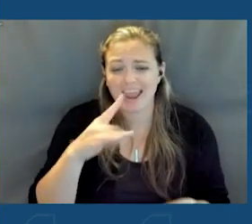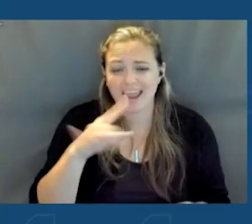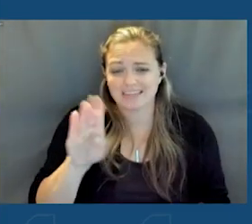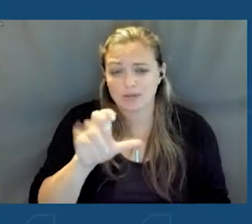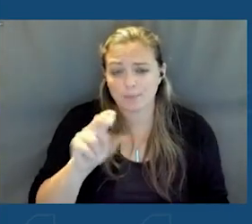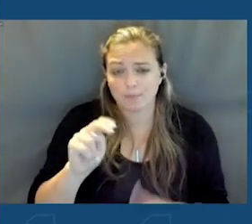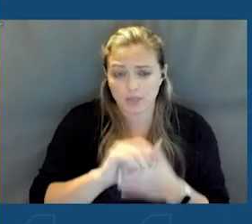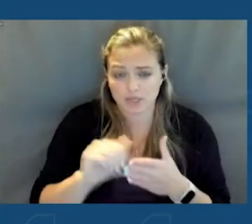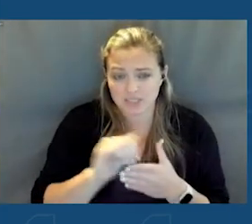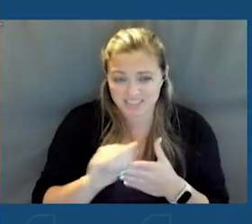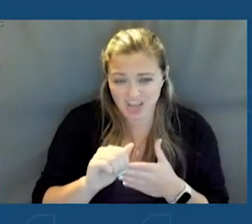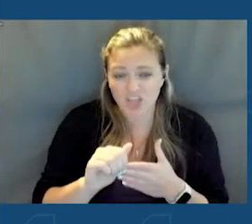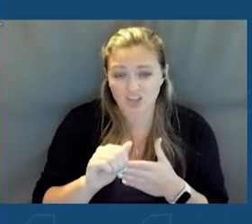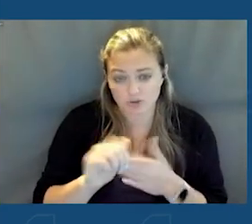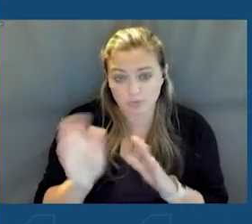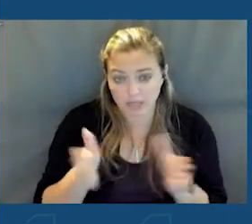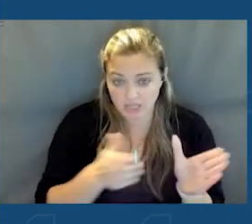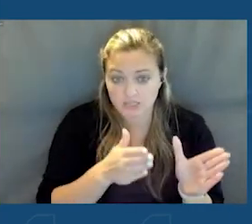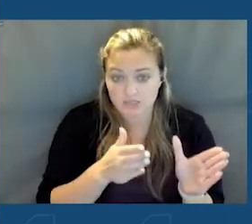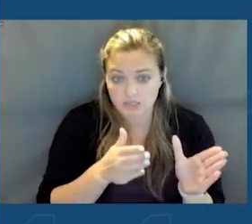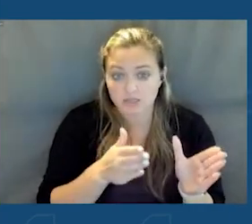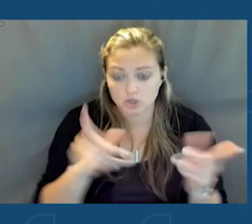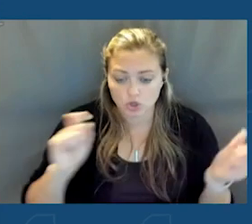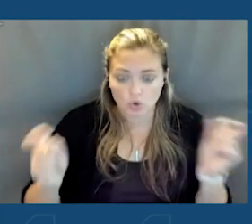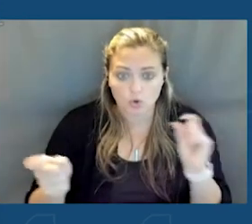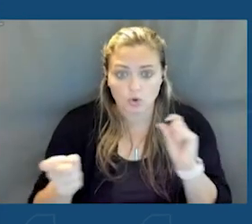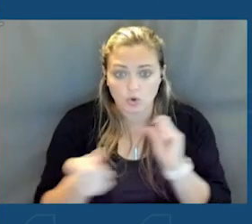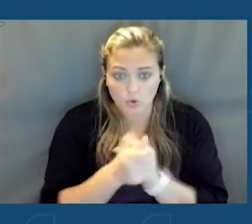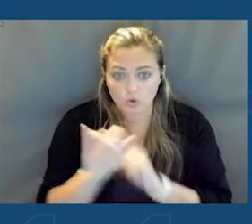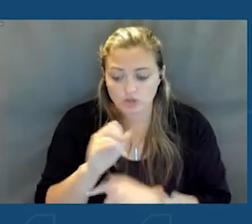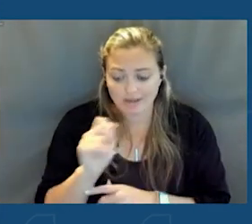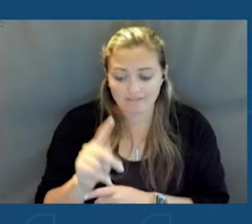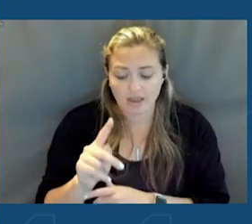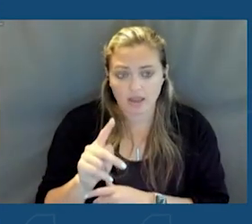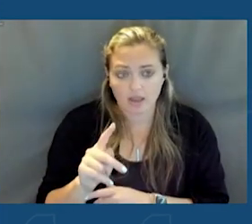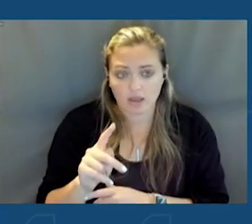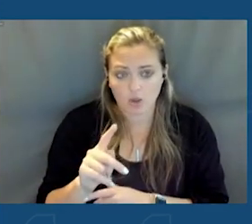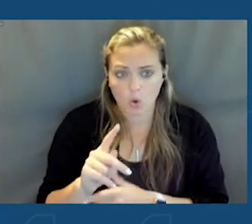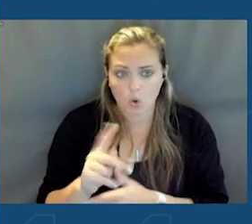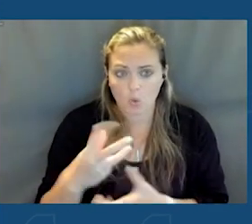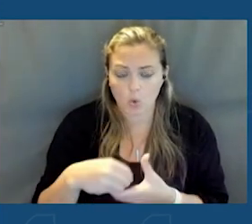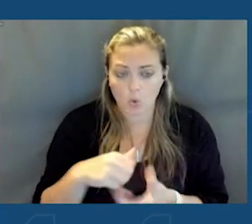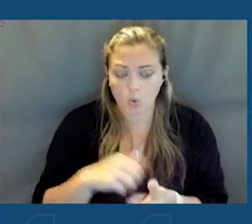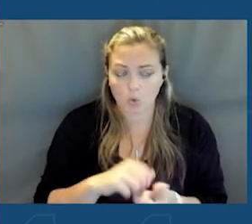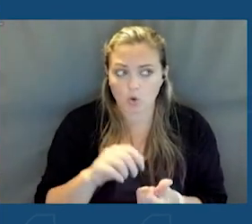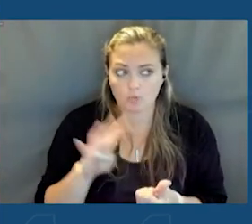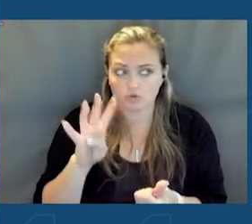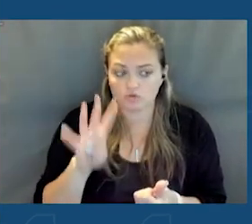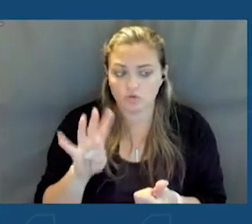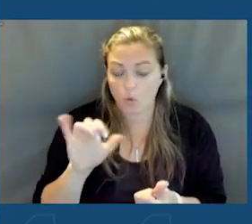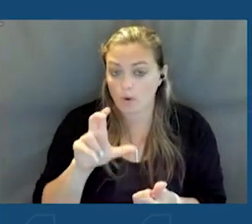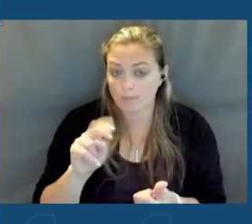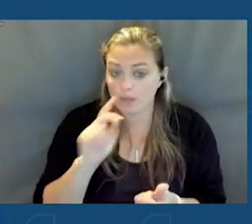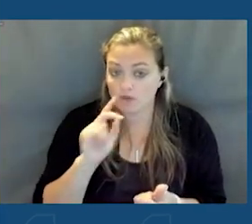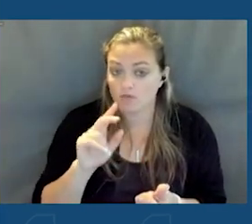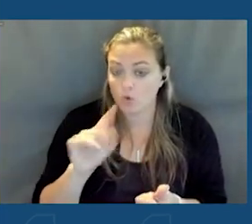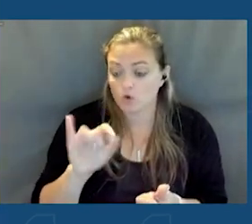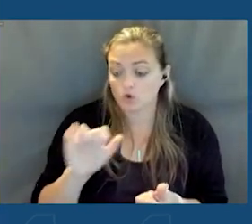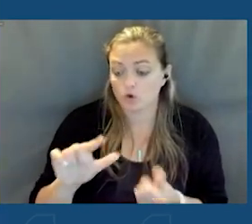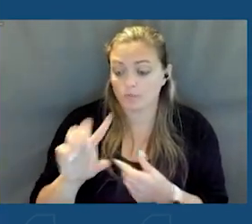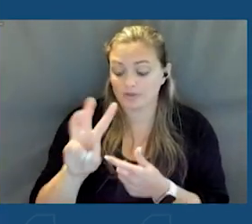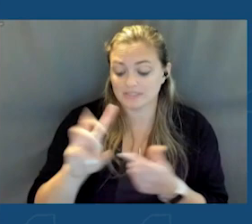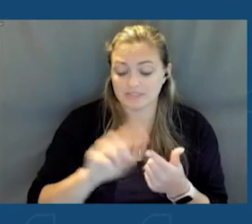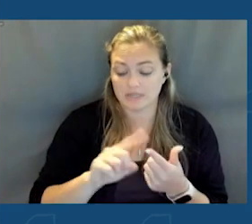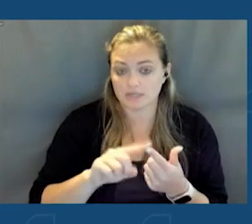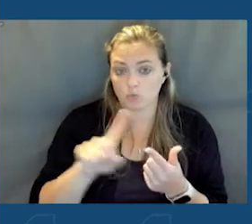plan, $18 billion to transform JFK into what it includes, almost $4 billion for our Terminal 6, $1.5